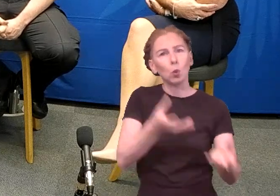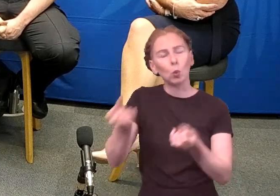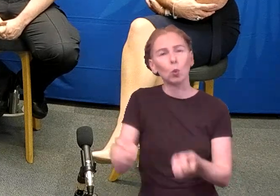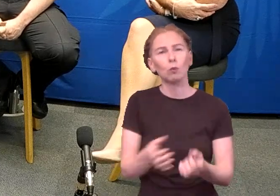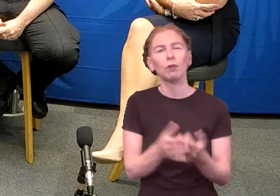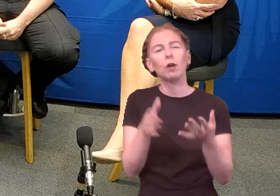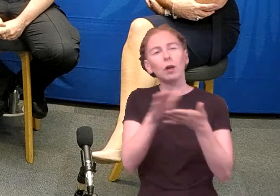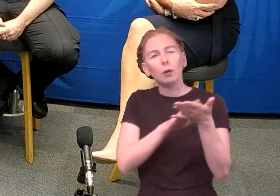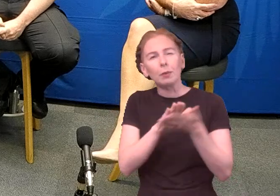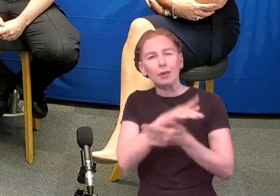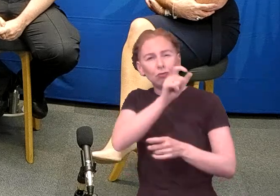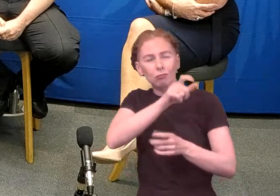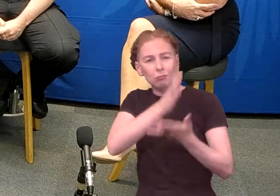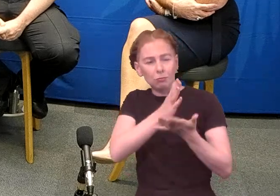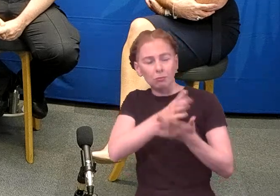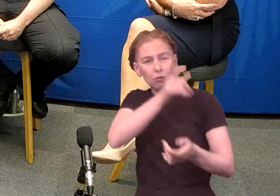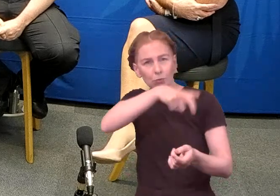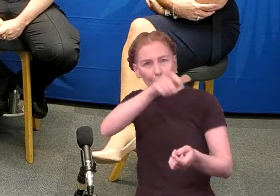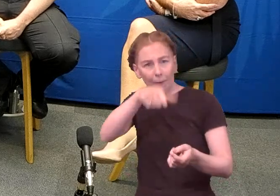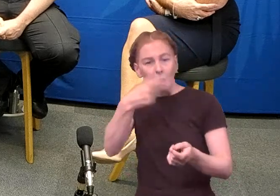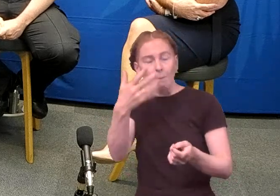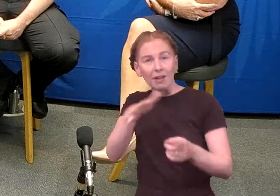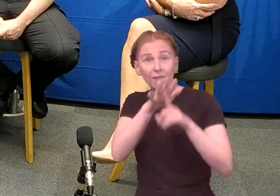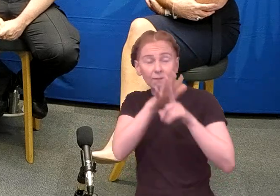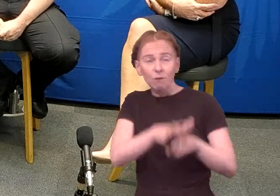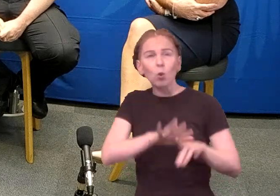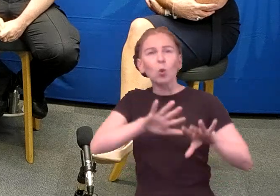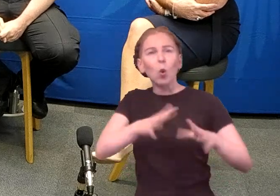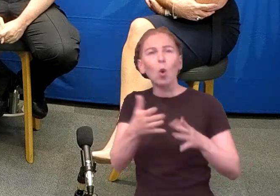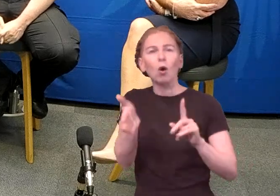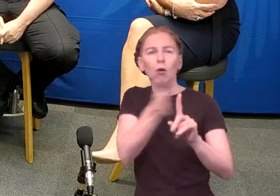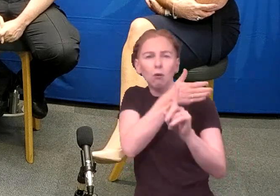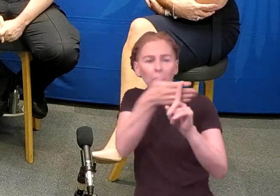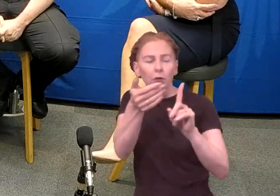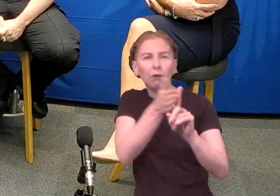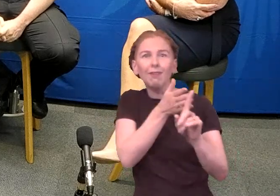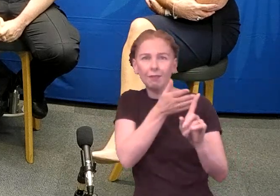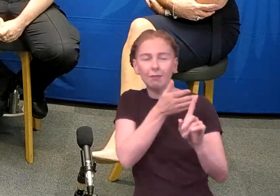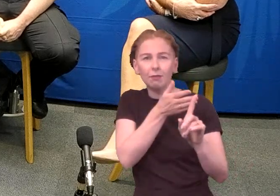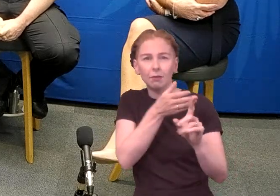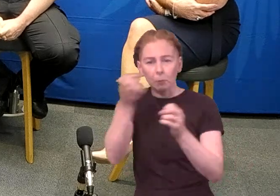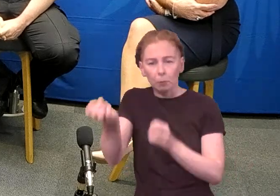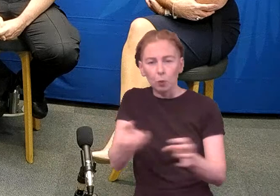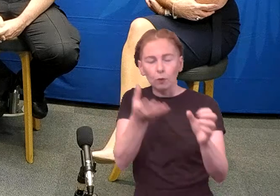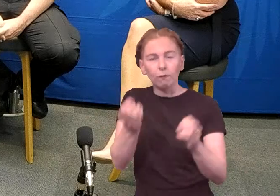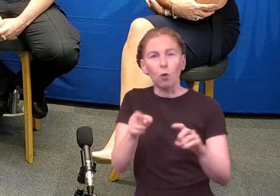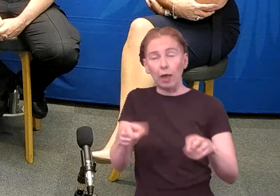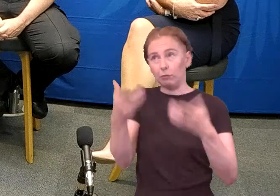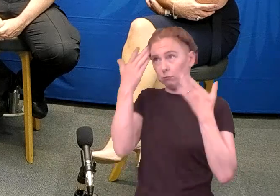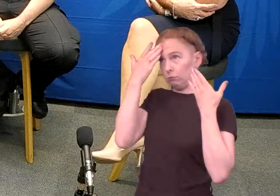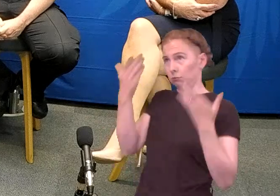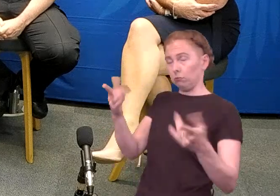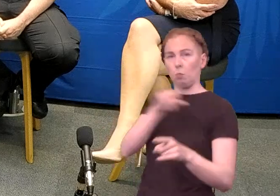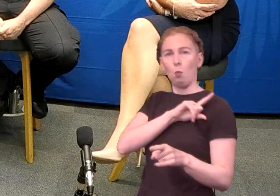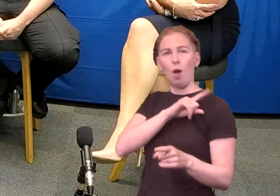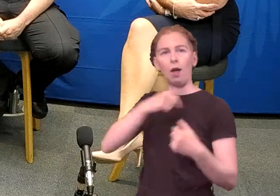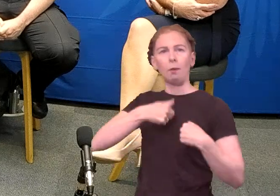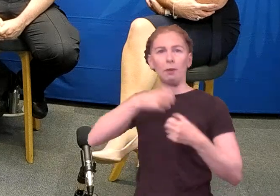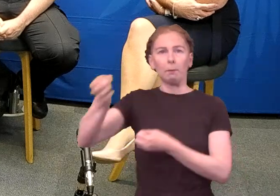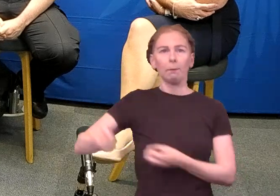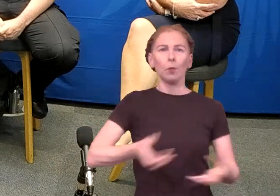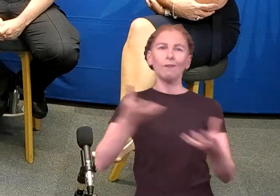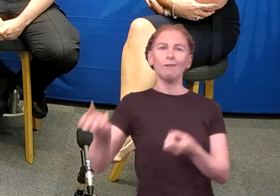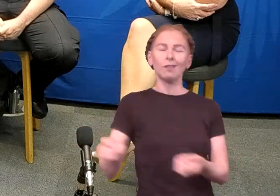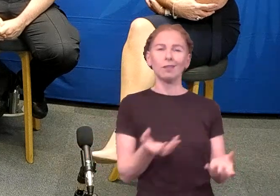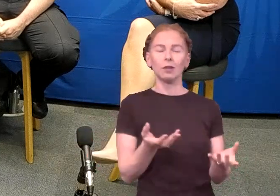or coerced, or they will be unaware really for the purposes of which they're being moved. So very often a lack